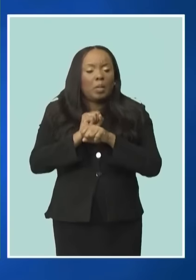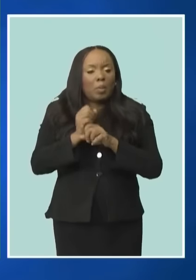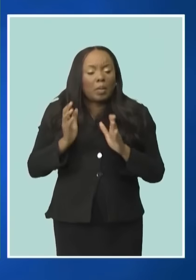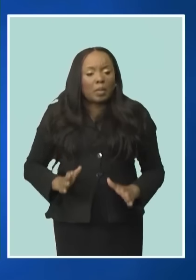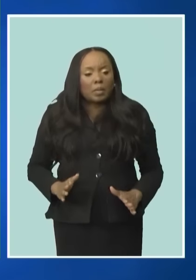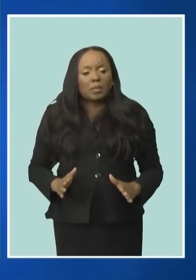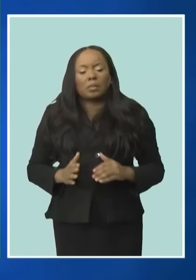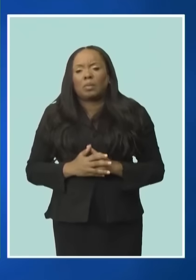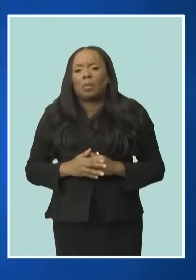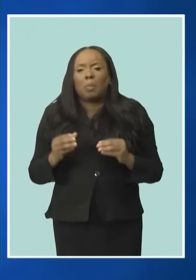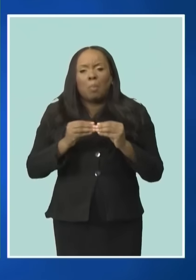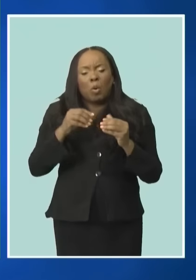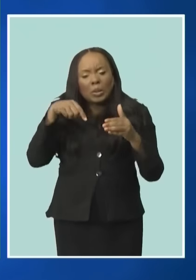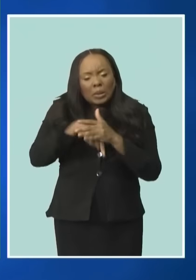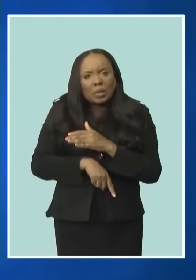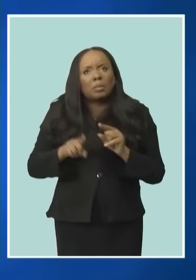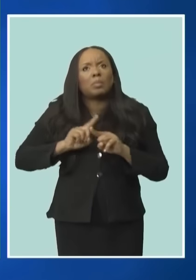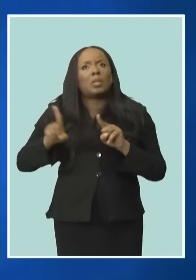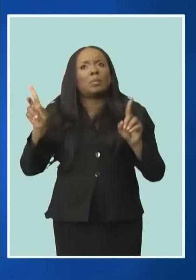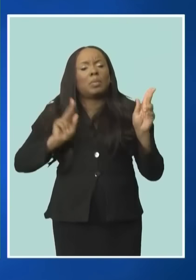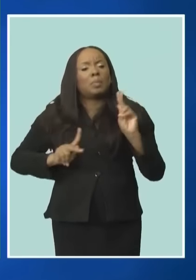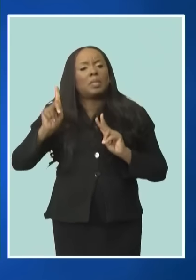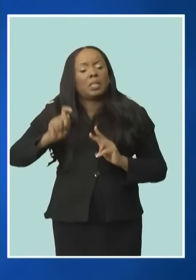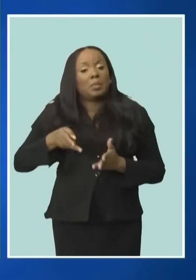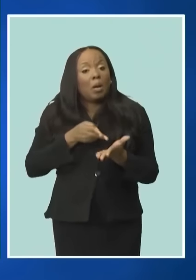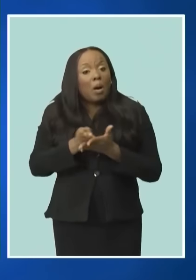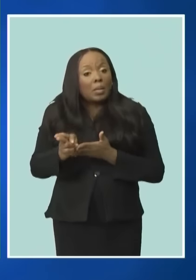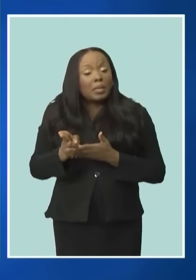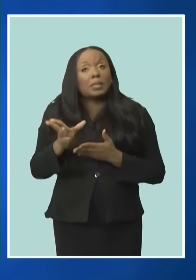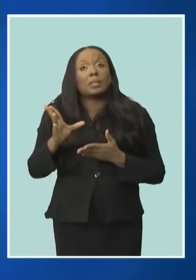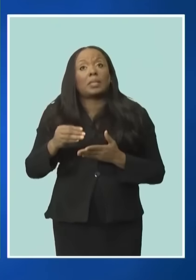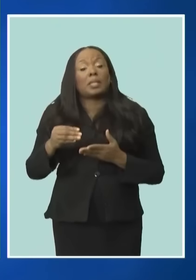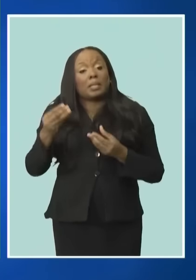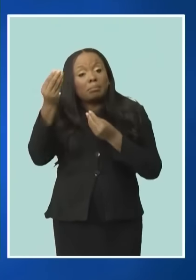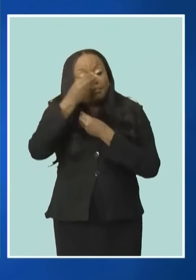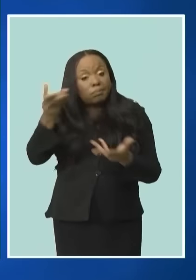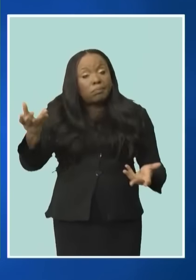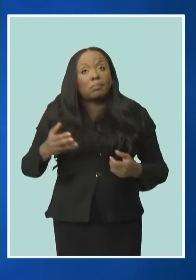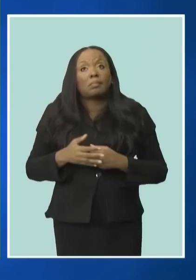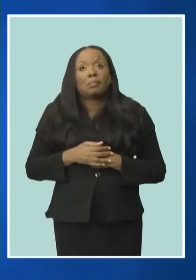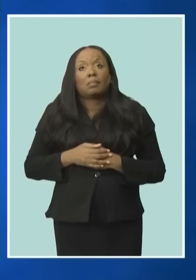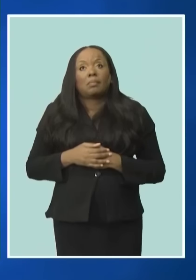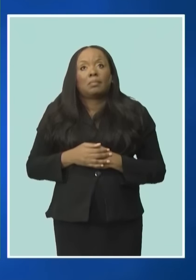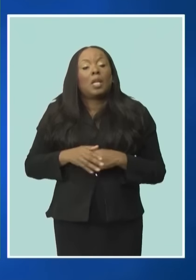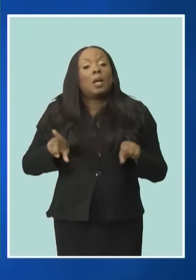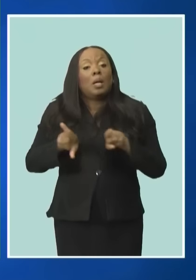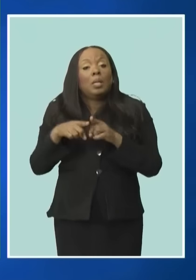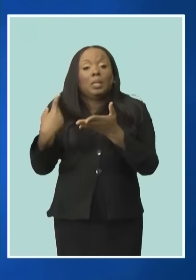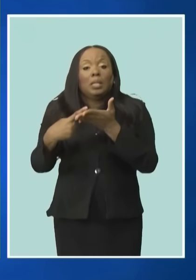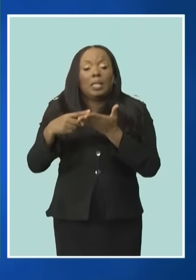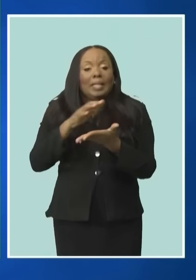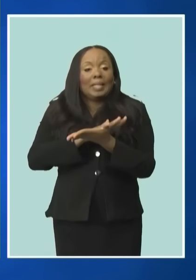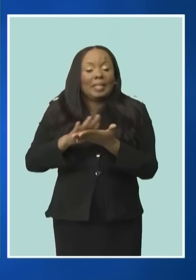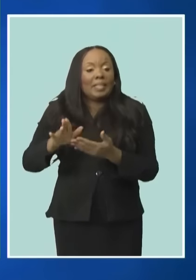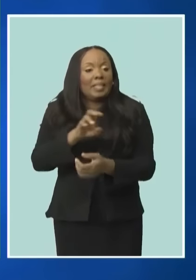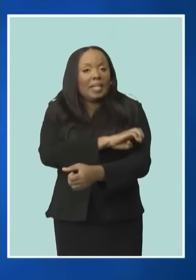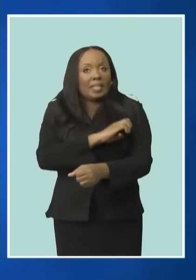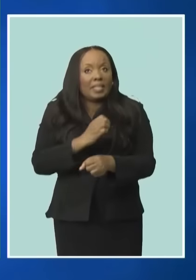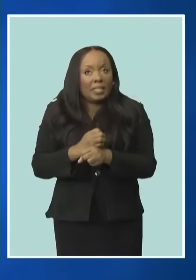what it means is people have to disclose it. The inaugural summit also discussed clean energy options in investment